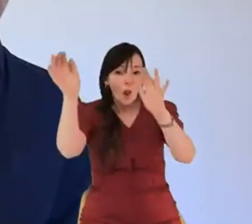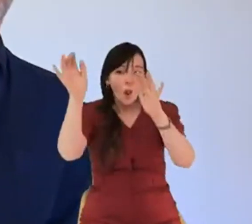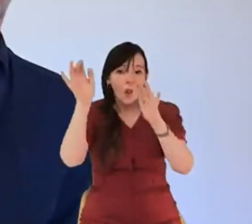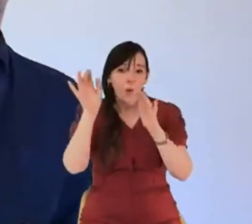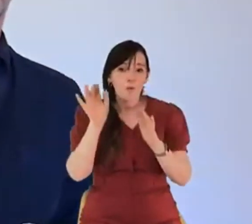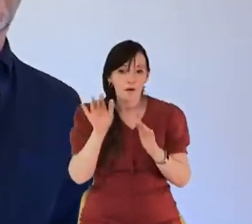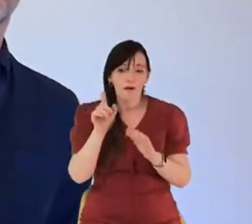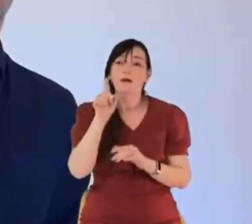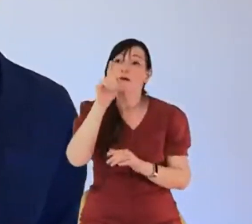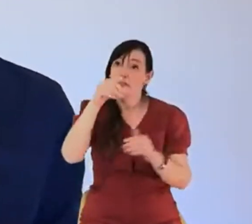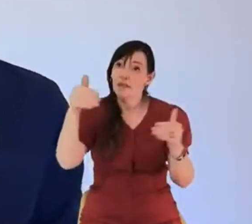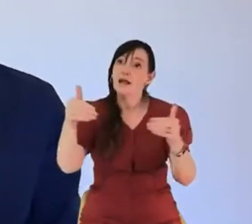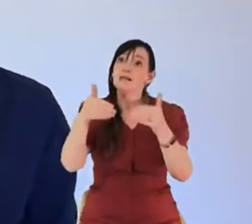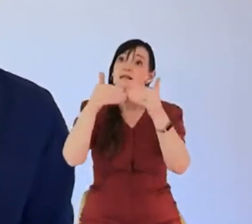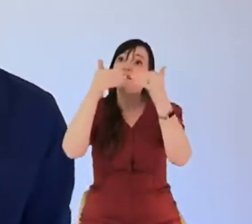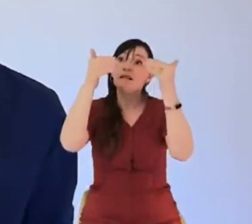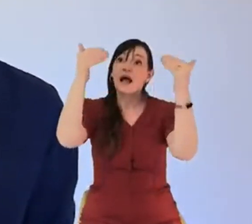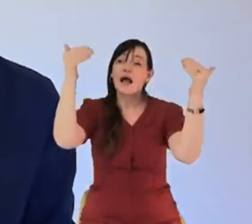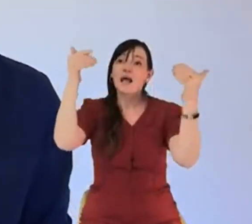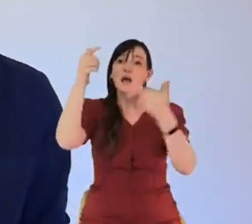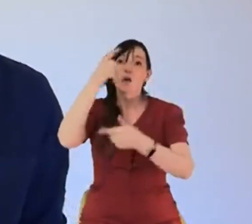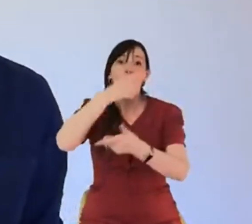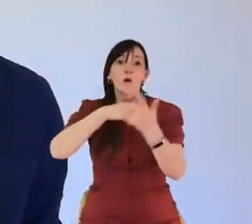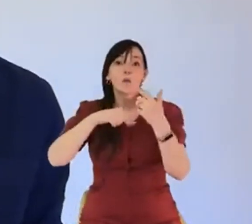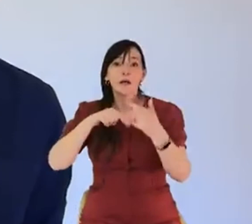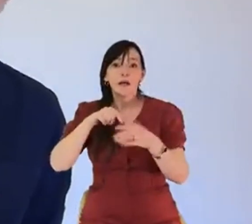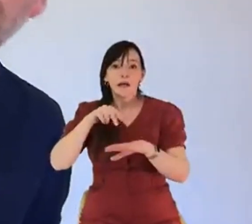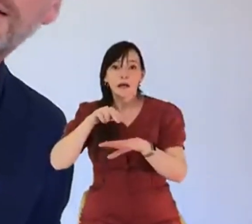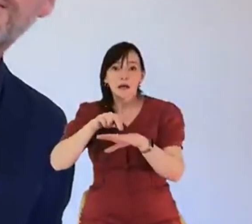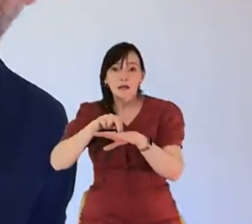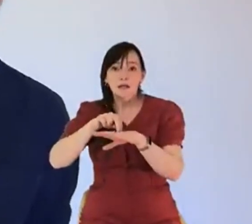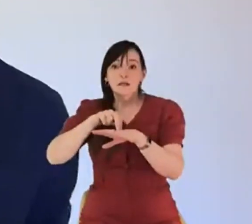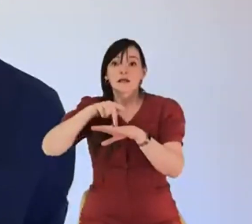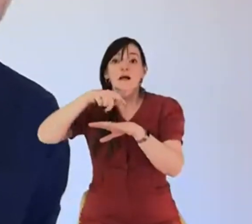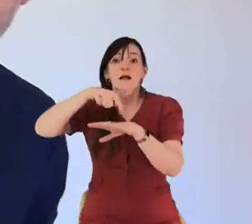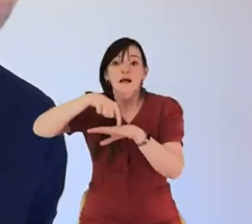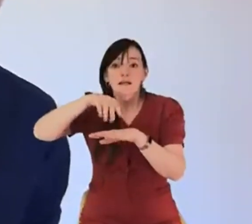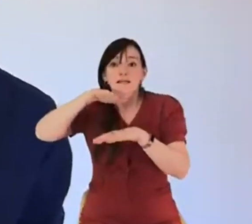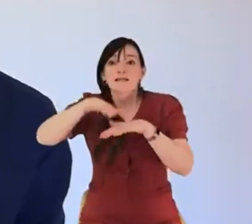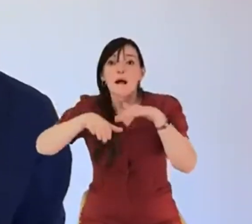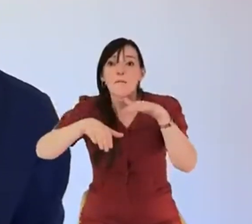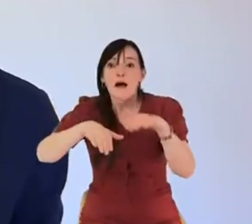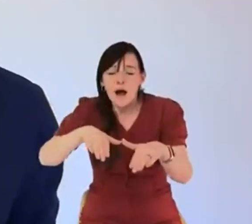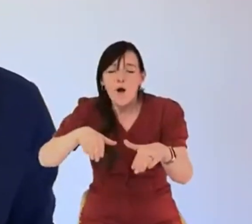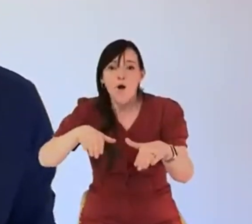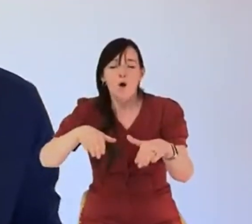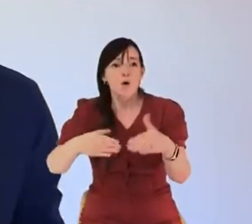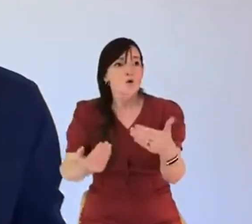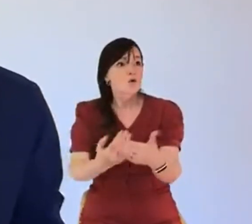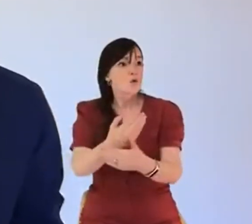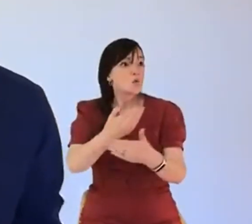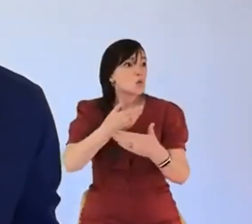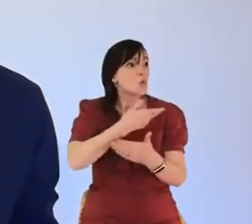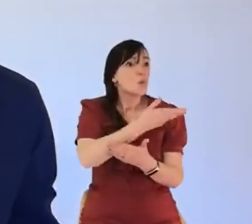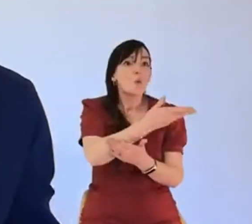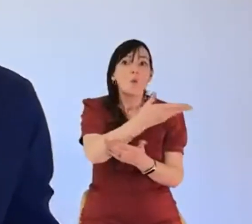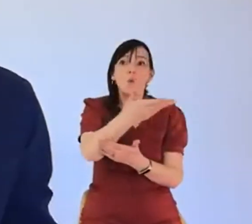and there'll be a day when we step out into the light of a world made new and marvel